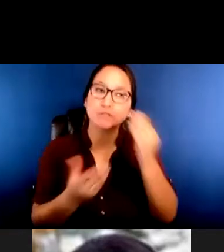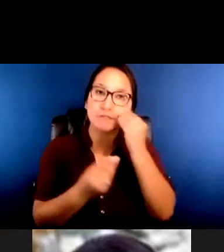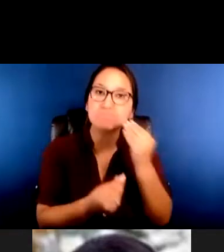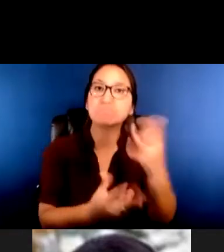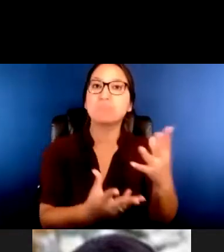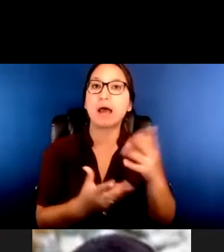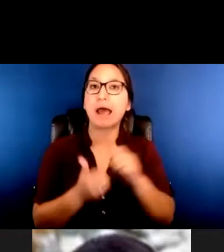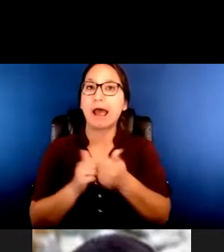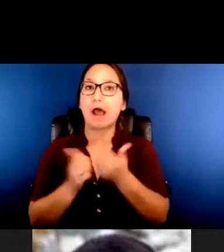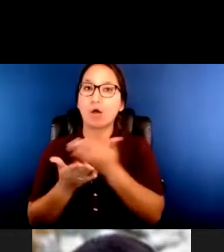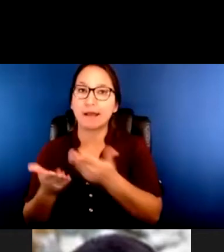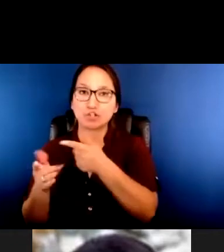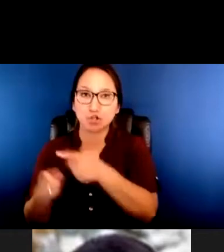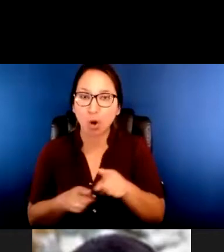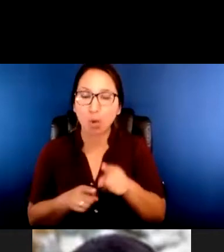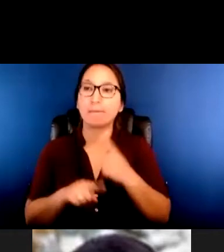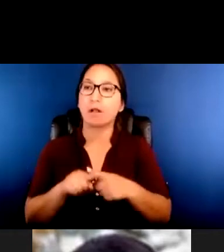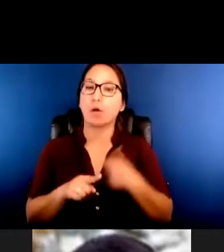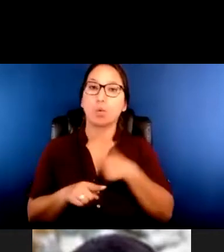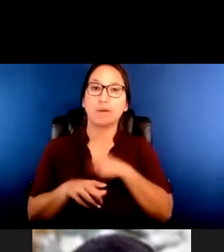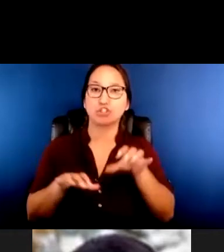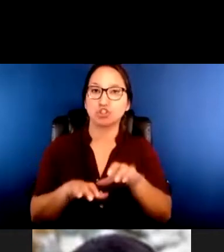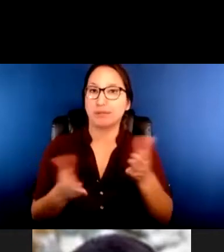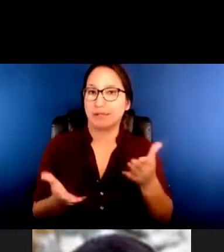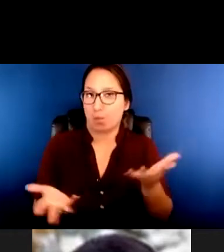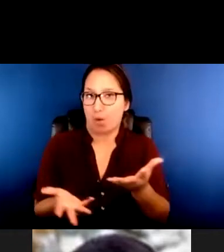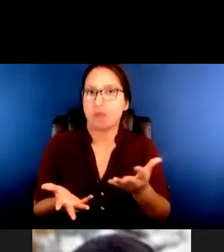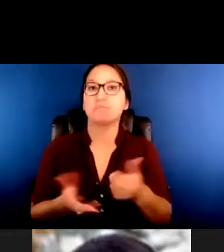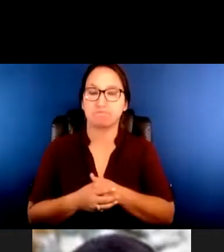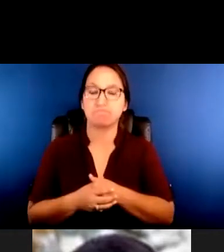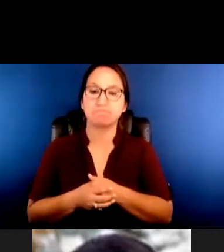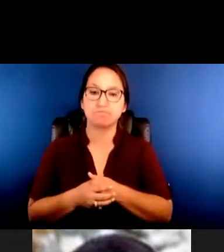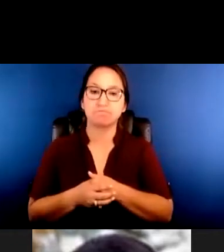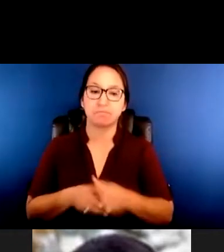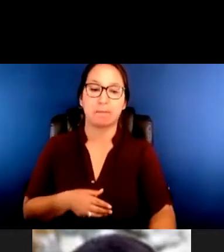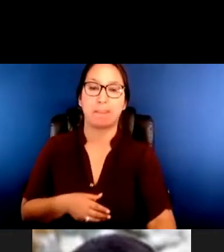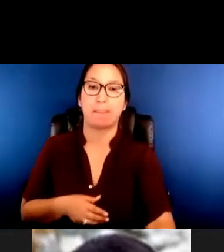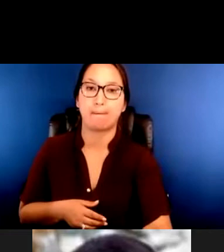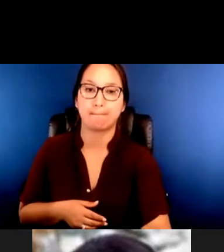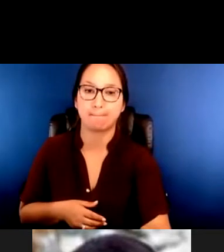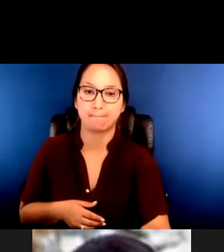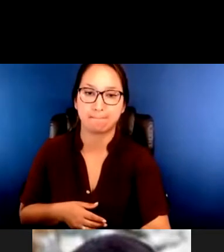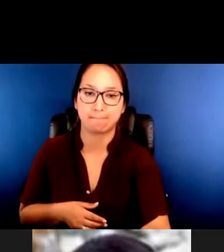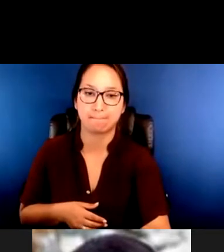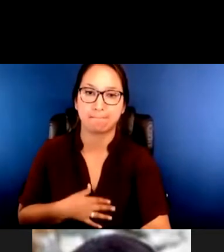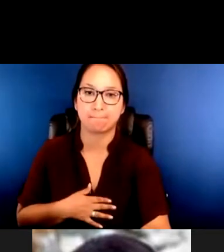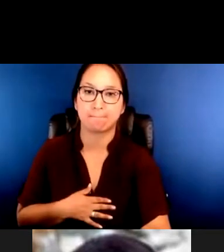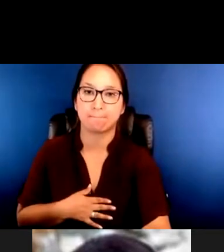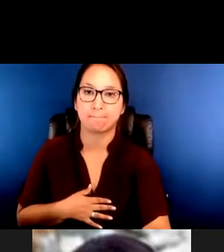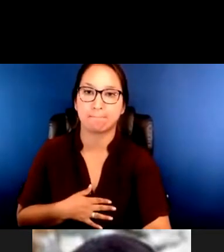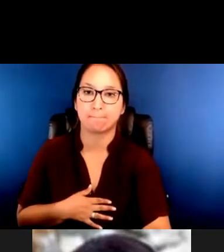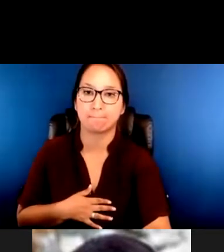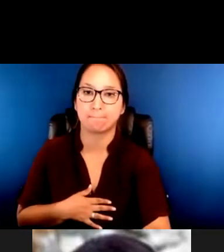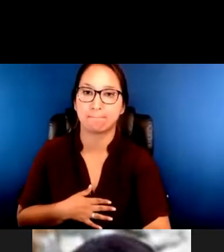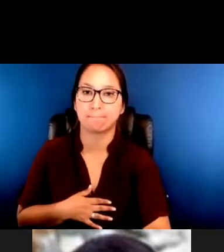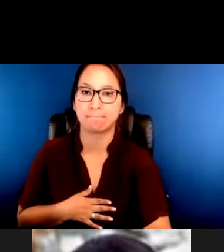and the things we're doing here at 4 Points. So with that being said, I'll lead off with our mission is